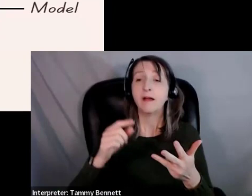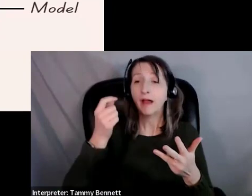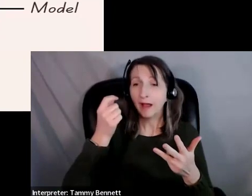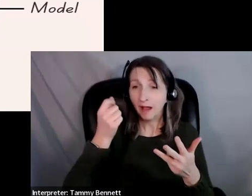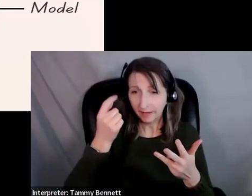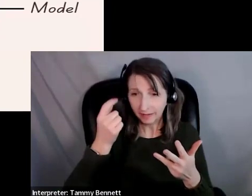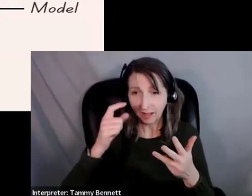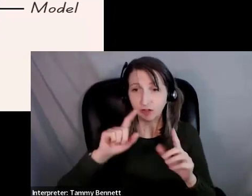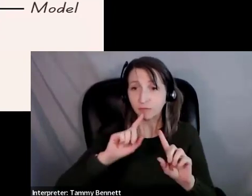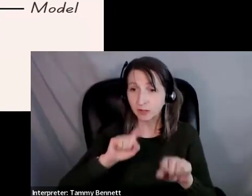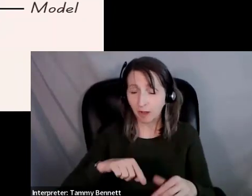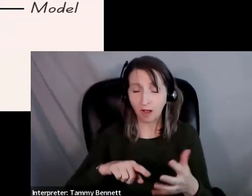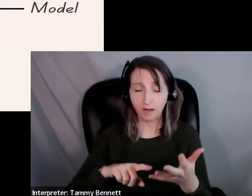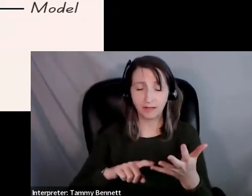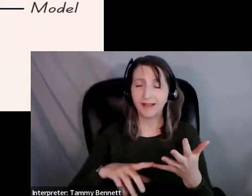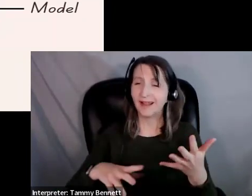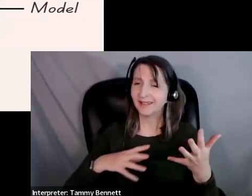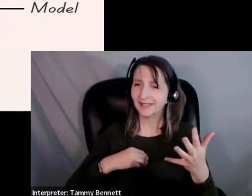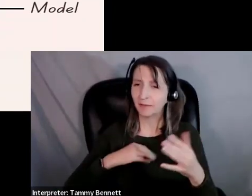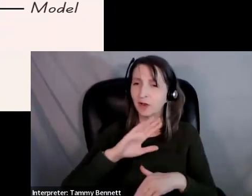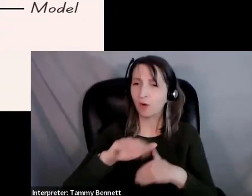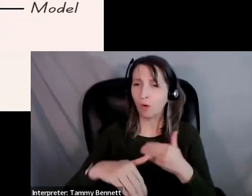accepting all forms of communication.